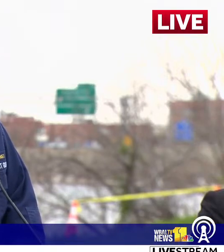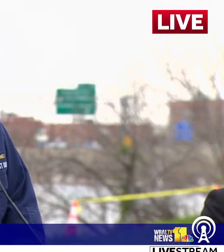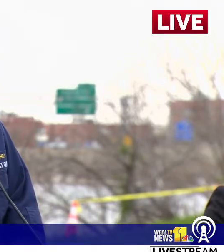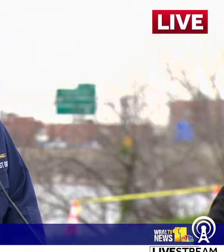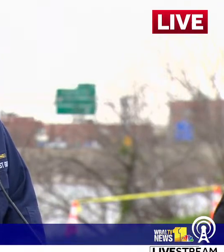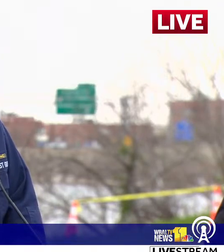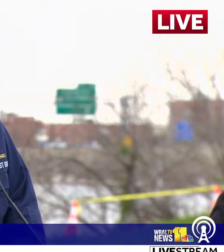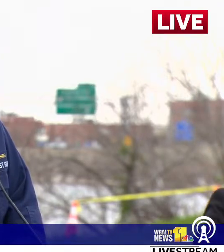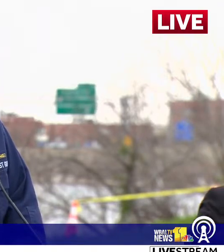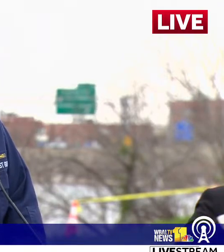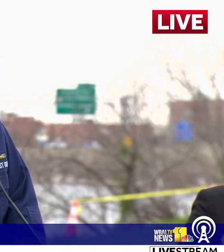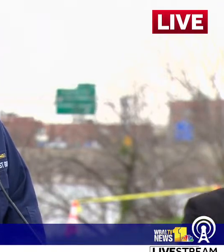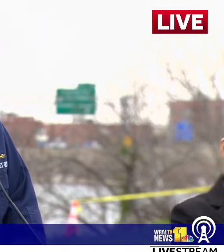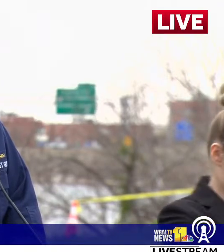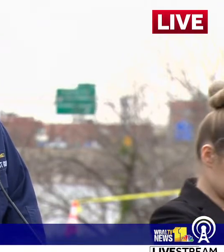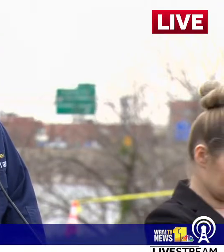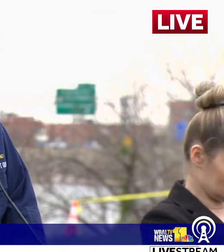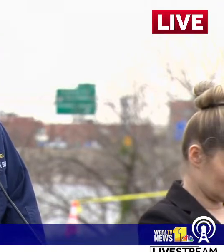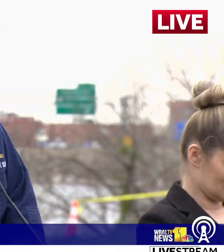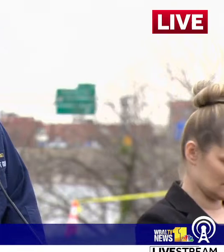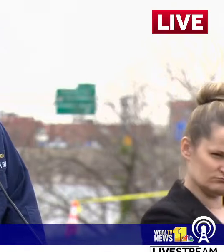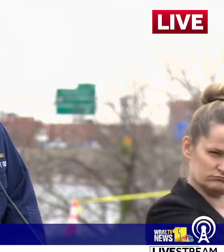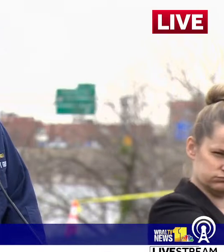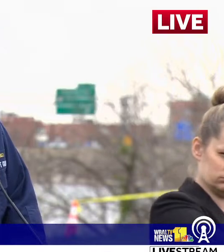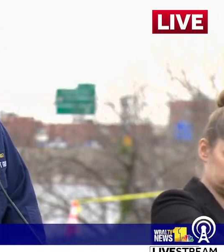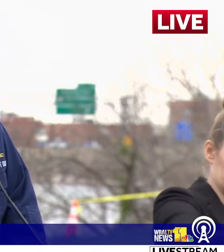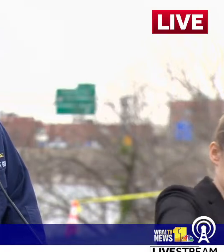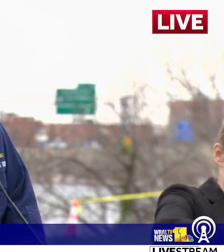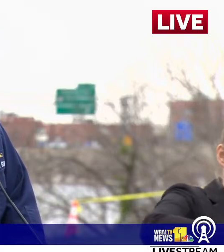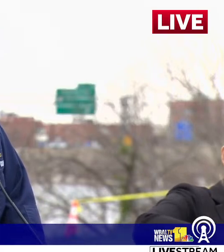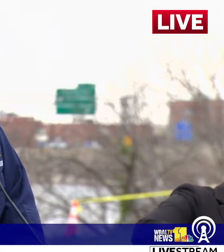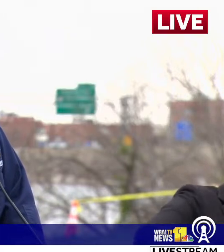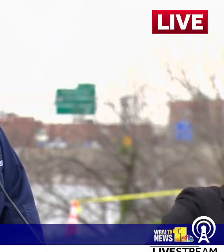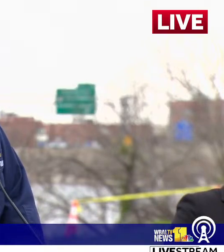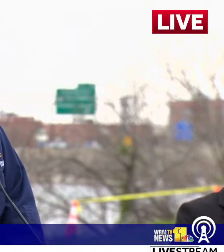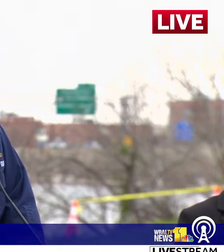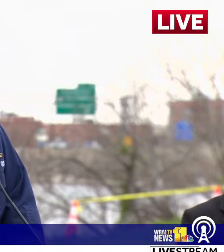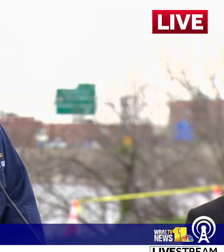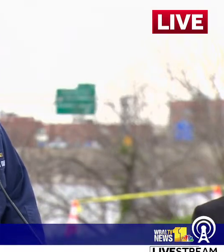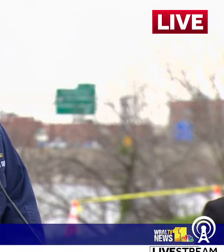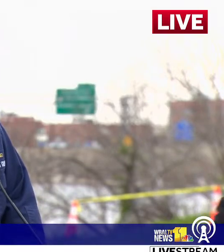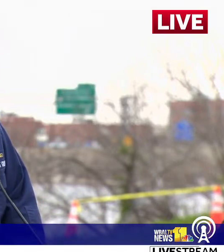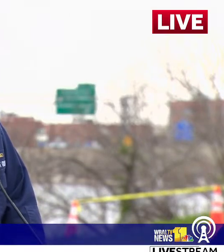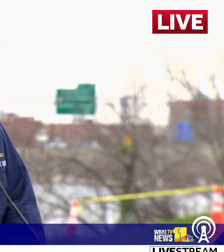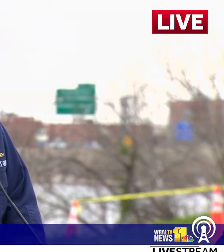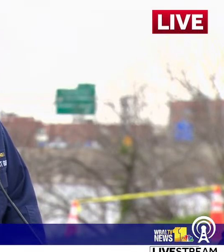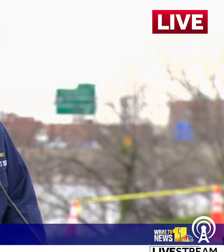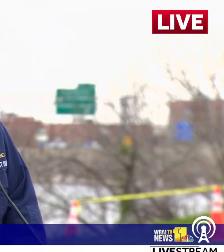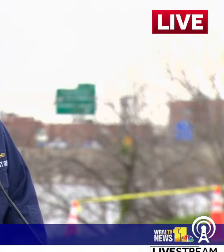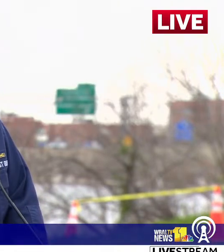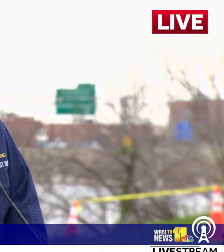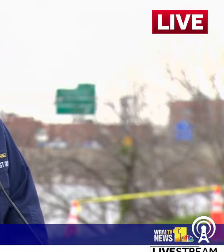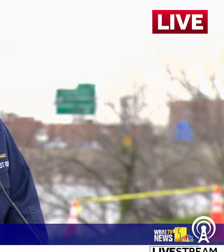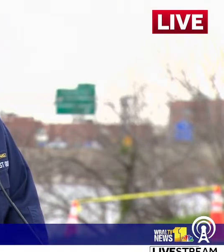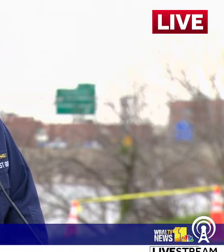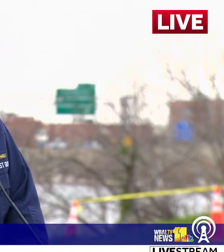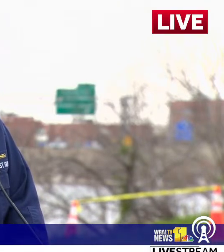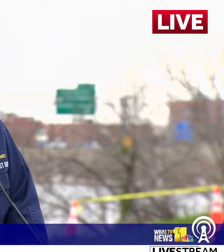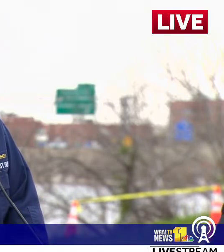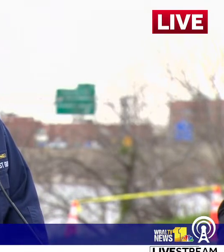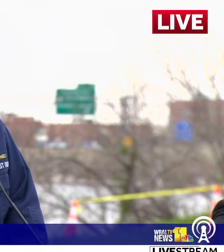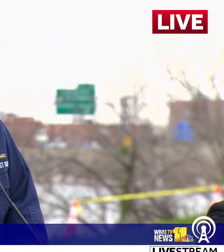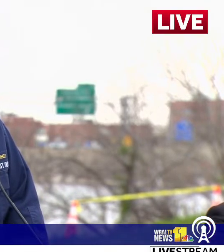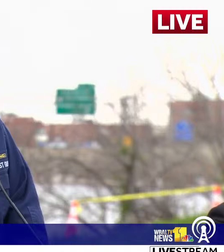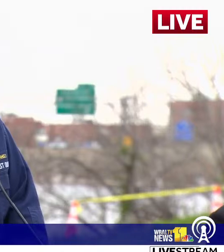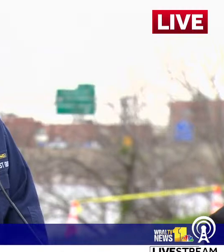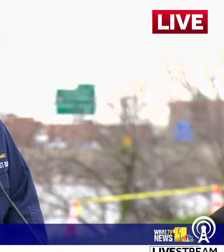done and the assessments done and figure out how to cut up that large section that you see on top of the dolly, then that's